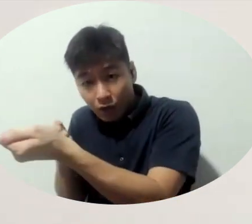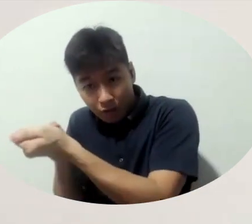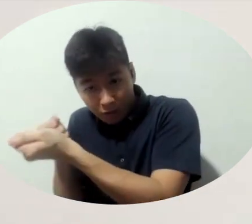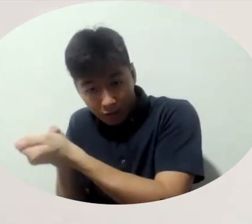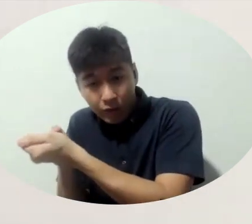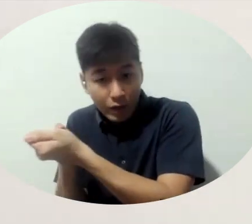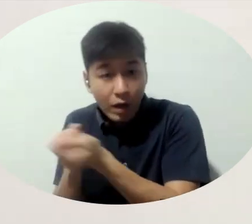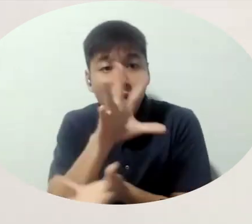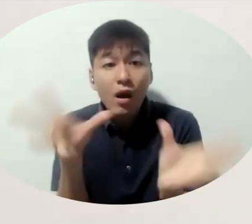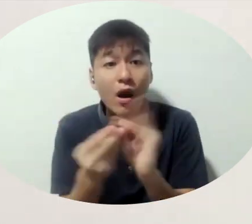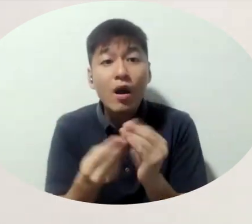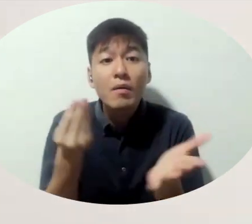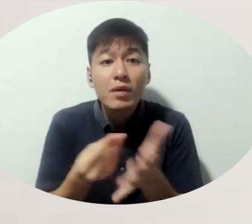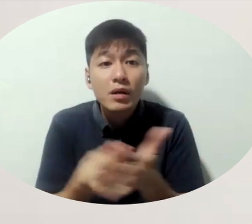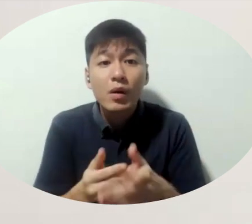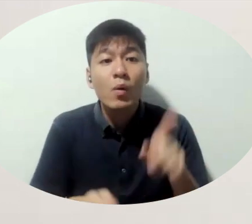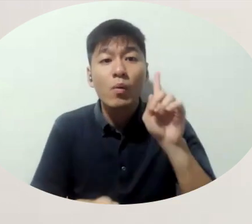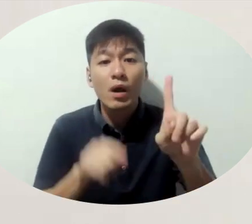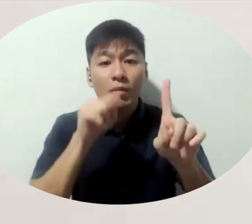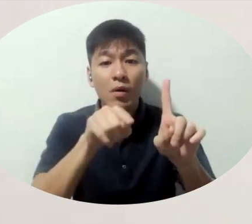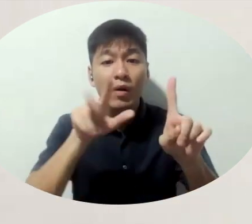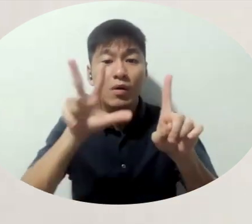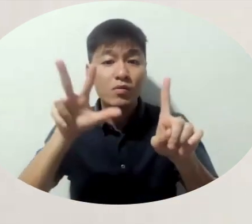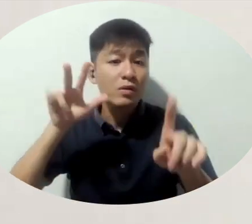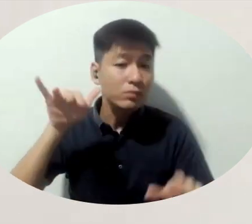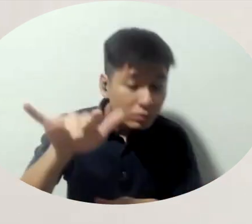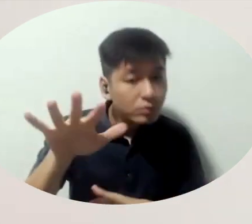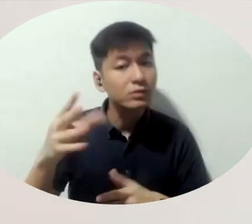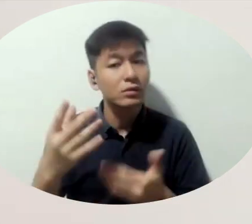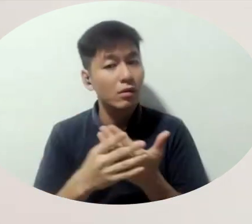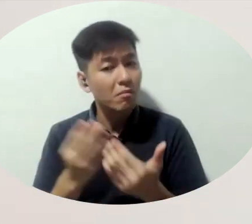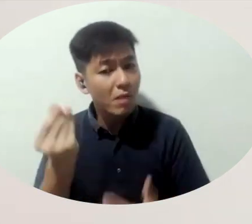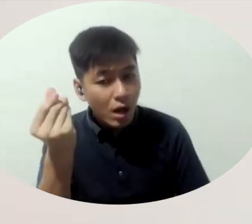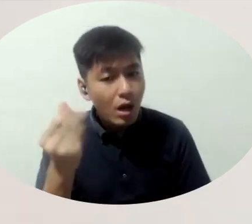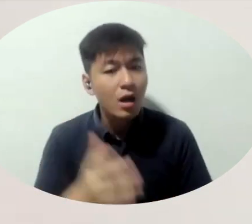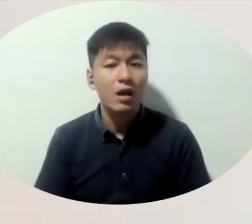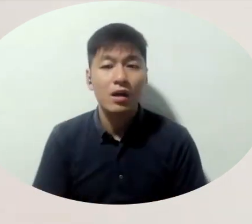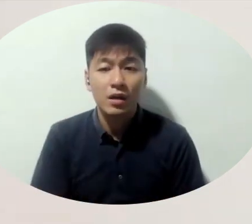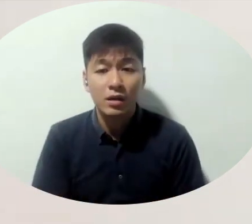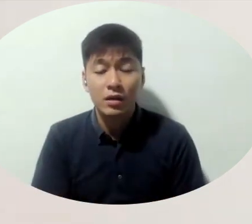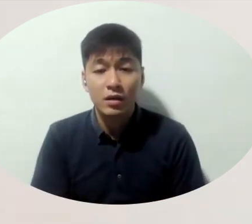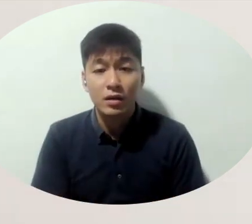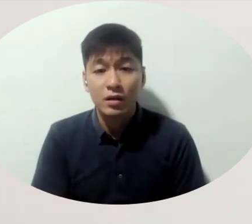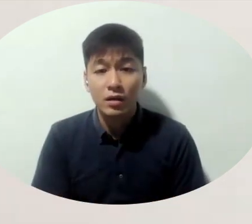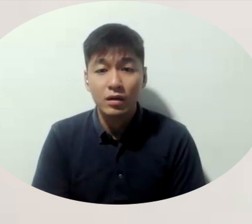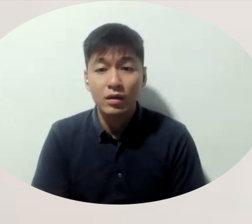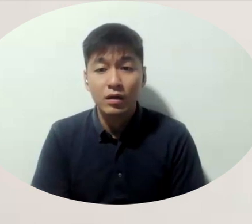to informal family care partners, which means us. We are contributing to the economy. That's huge. And it's